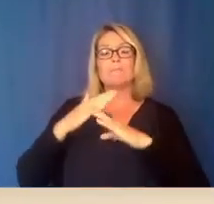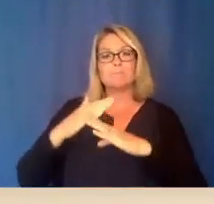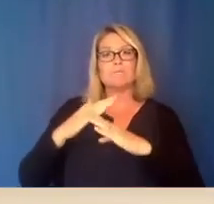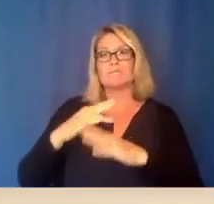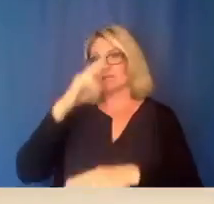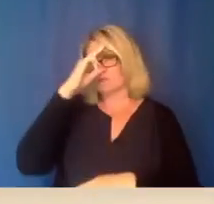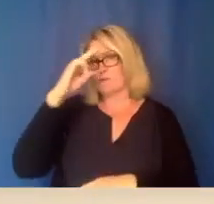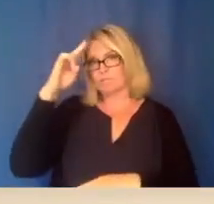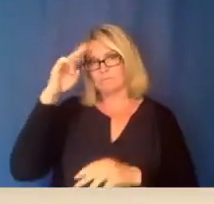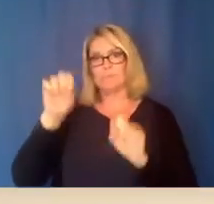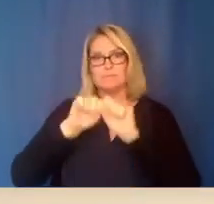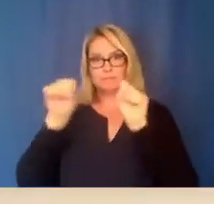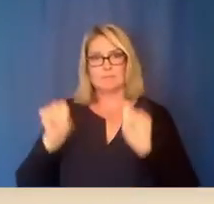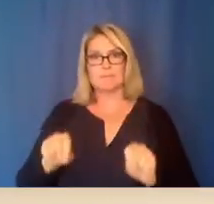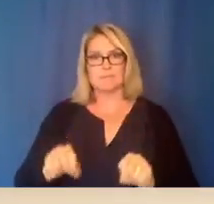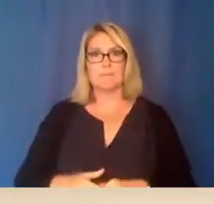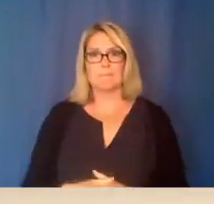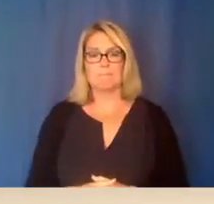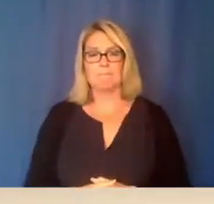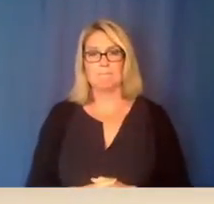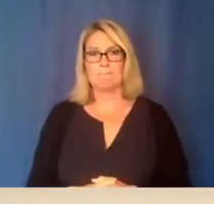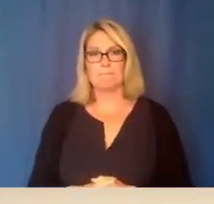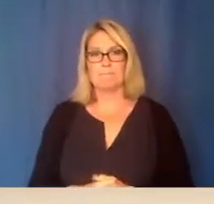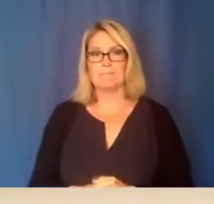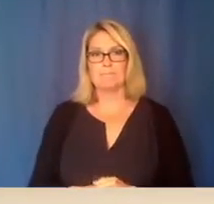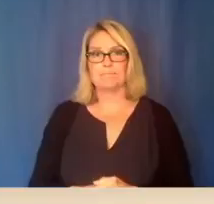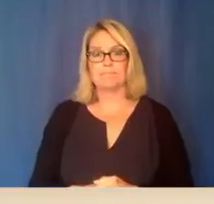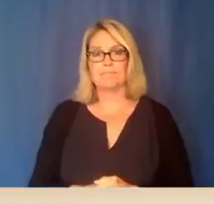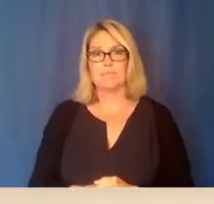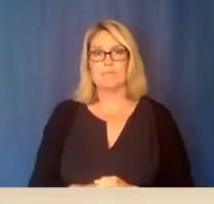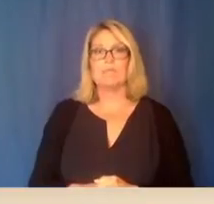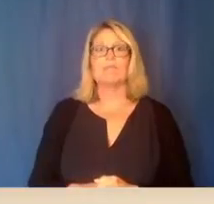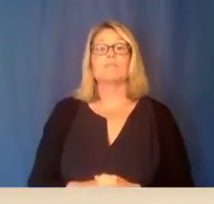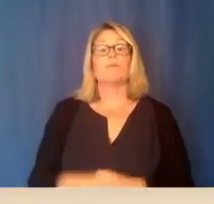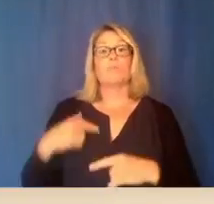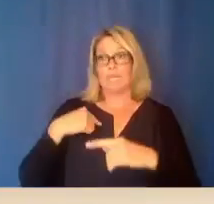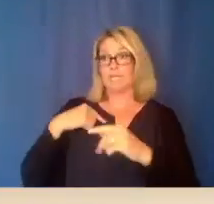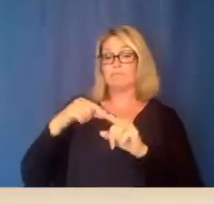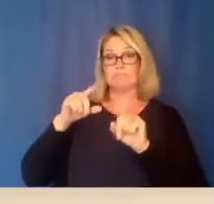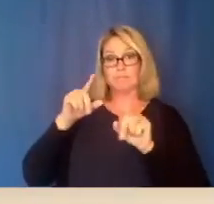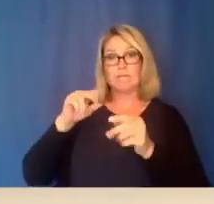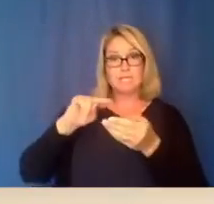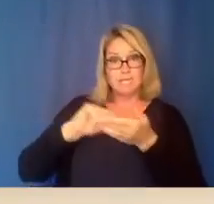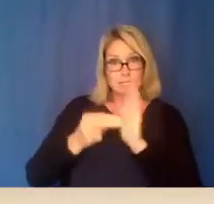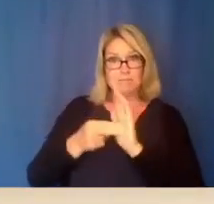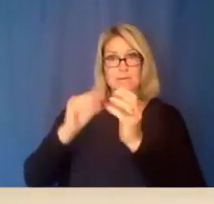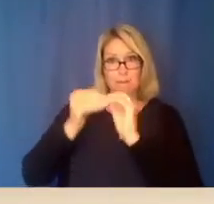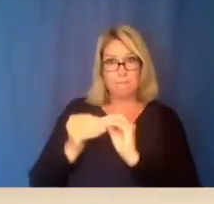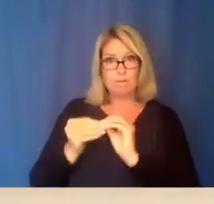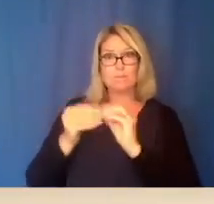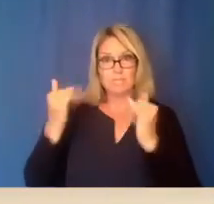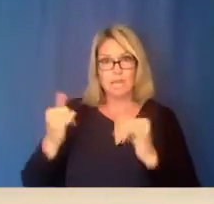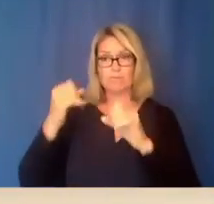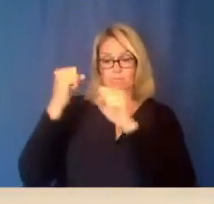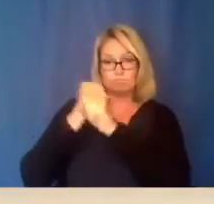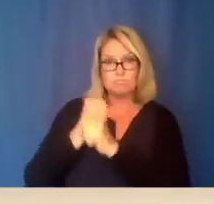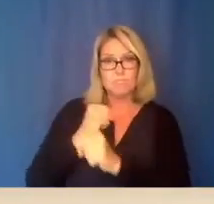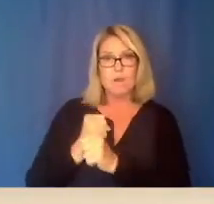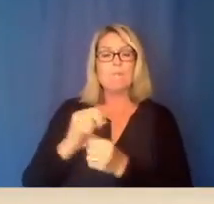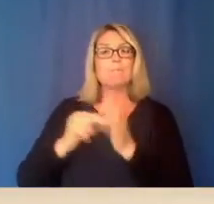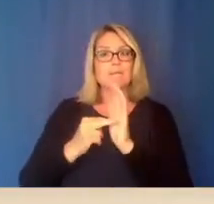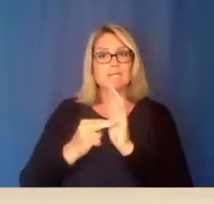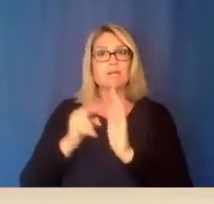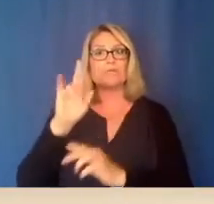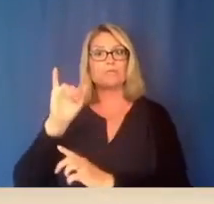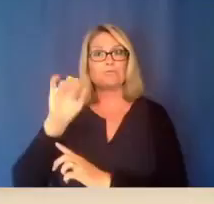system. The testing data suggests the risk of importation of COVID-19 is low, and this risk will continue to decrease as